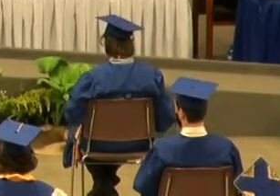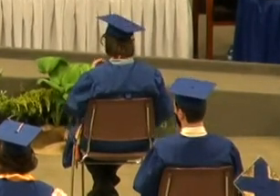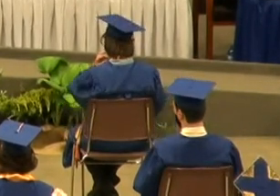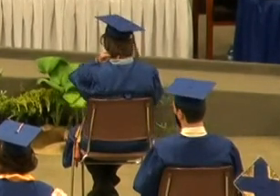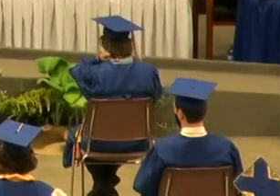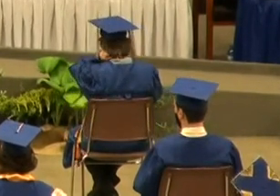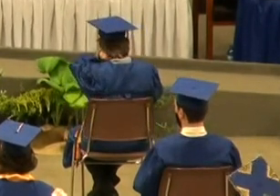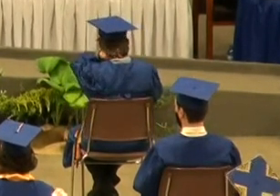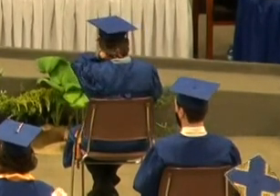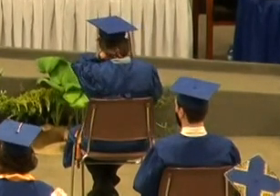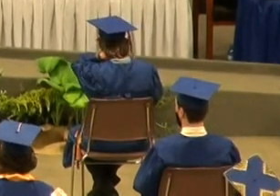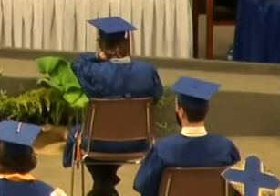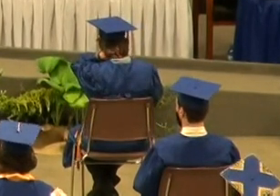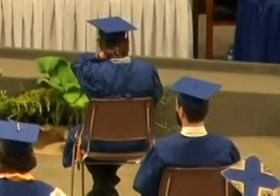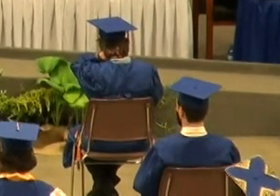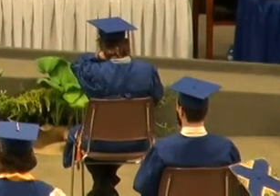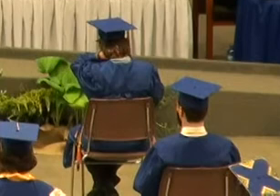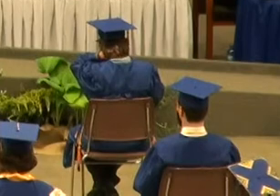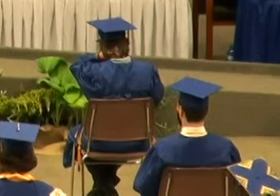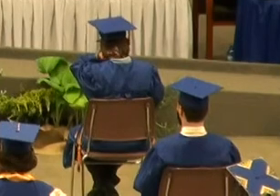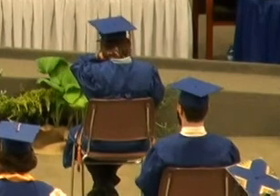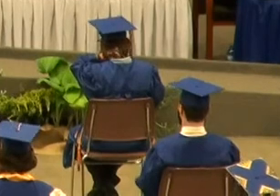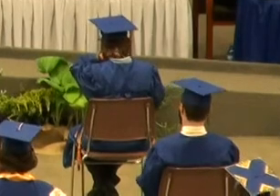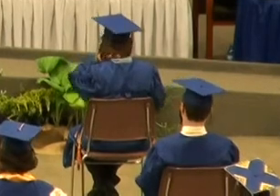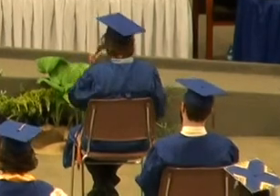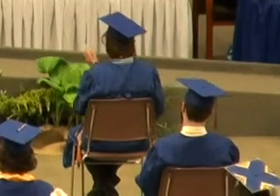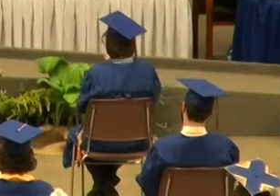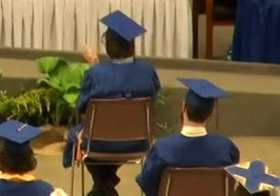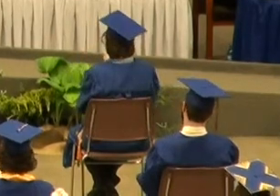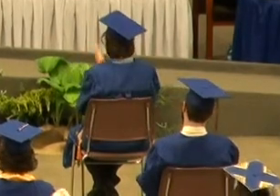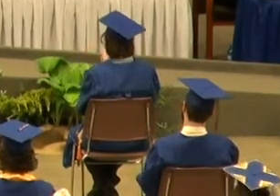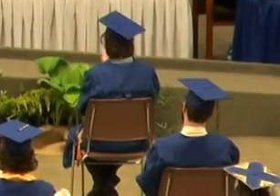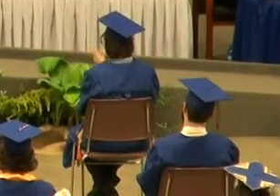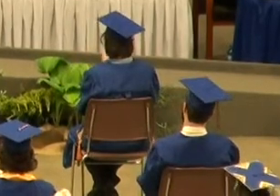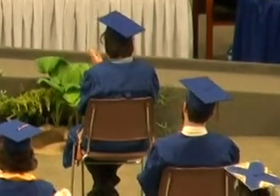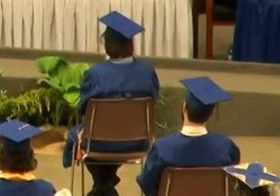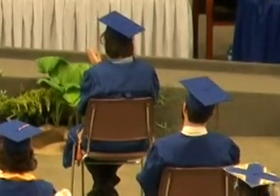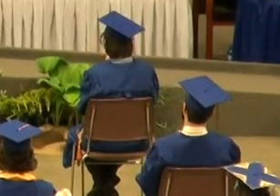who worked very hard for this occasion. Thank you all.